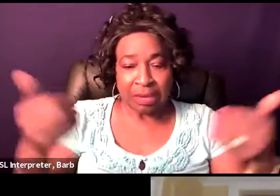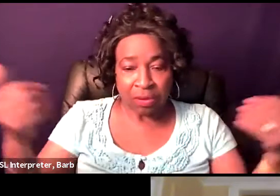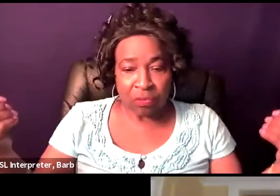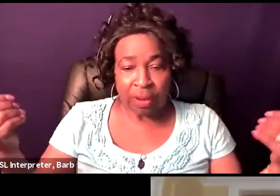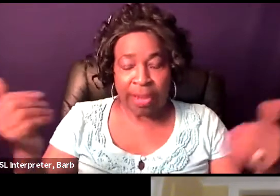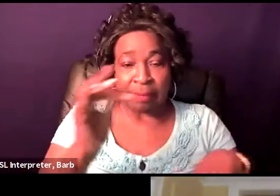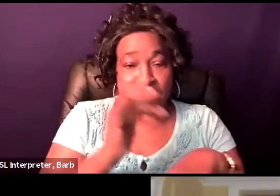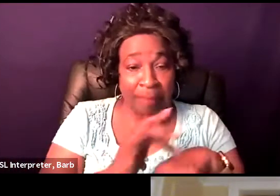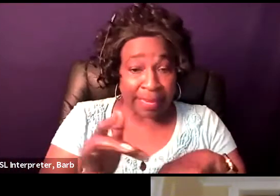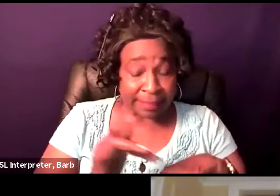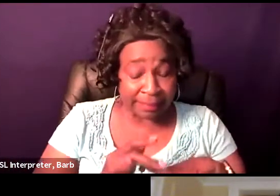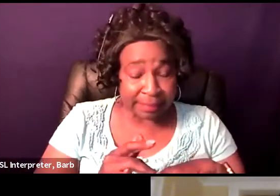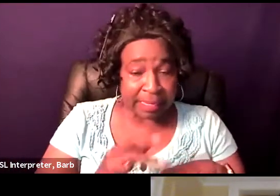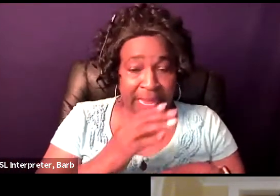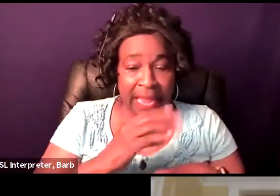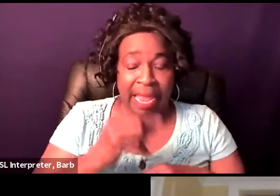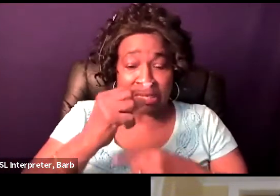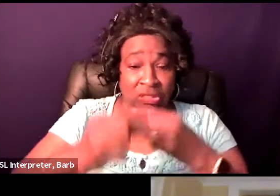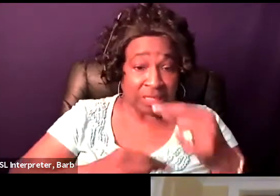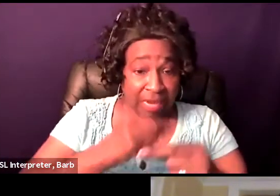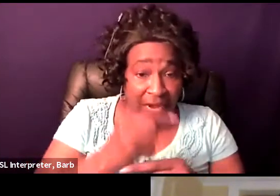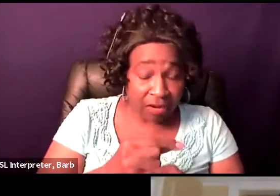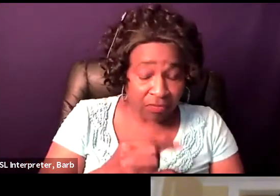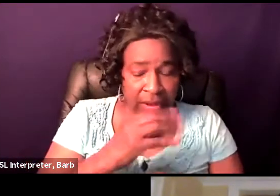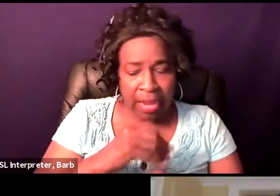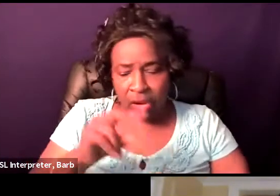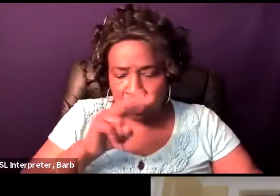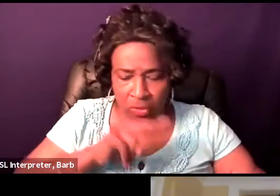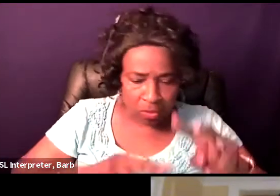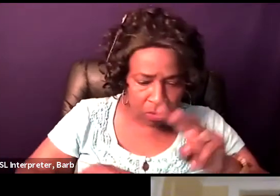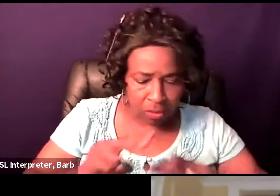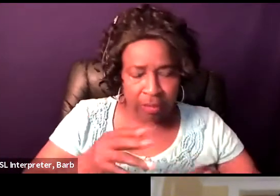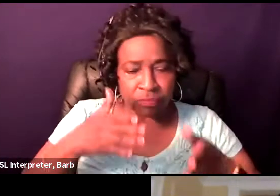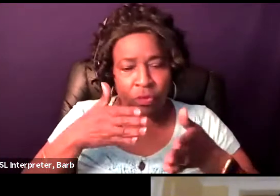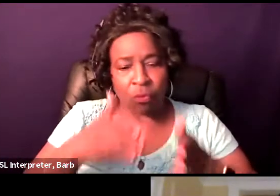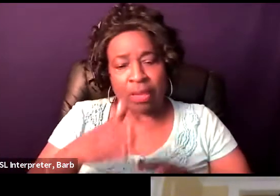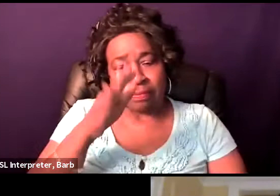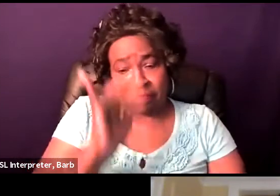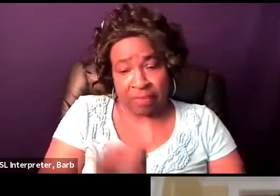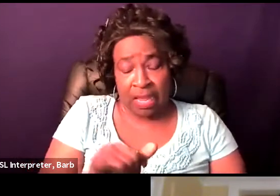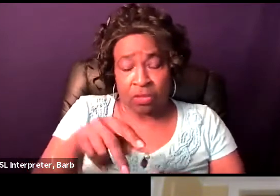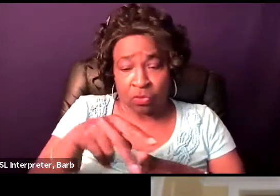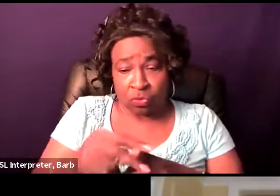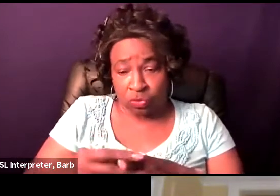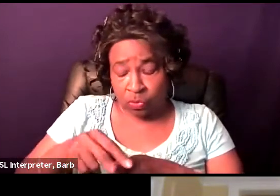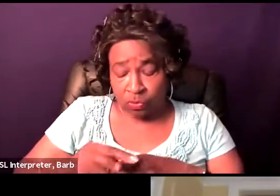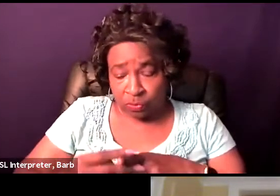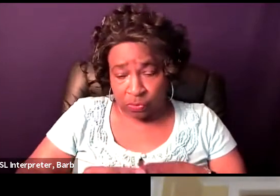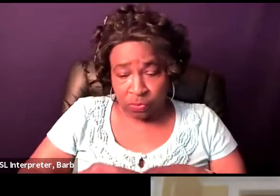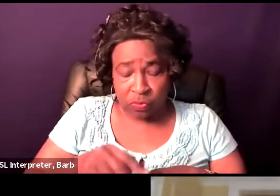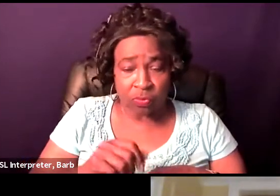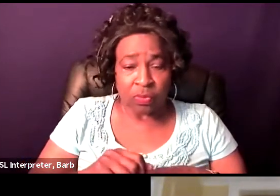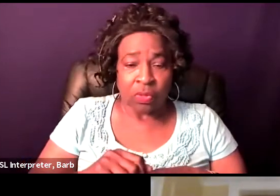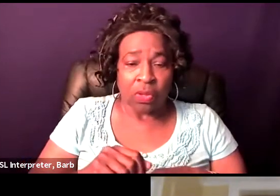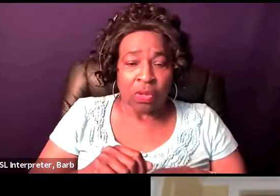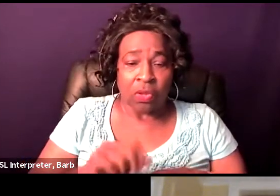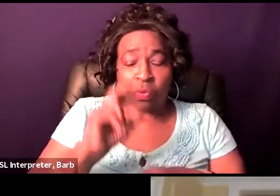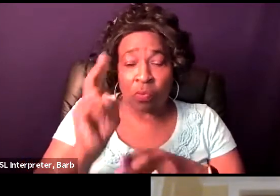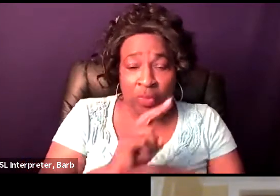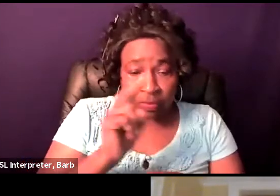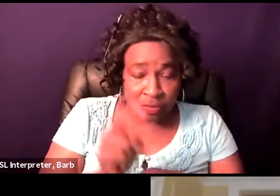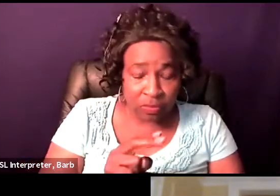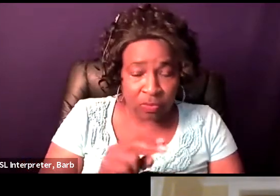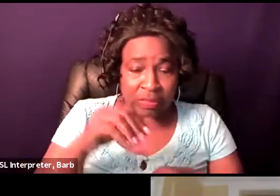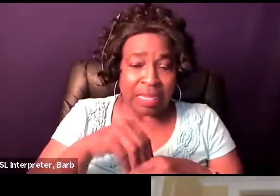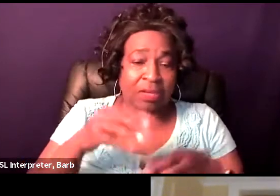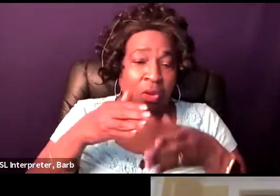space and geography, and look at the way that that tool, you know, what was employed in a way that